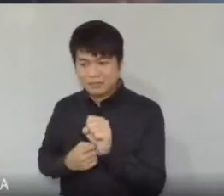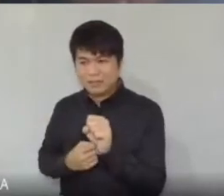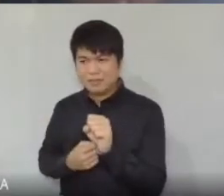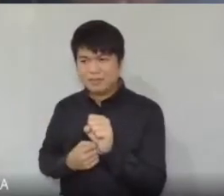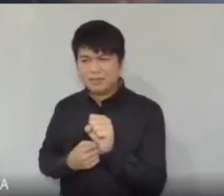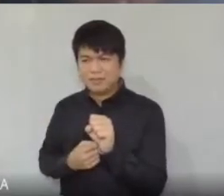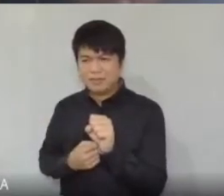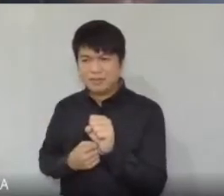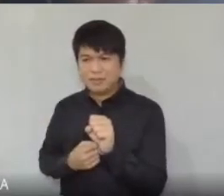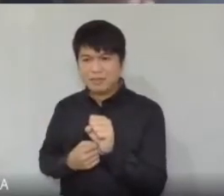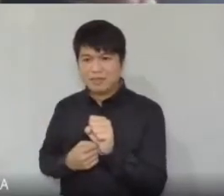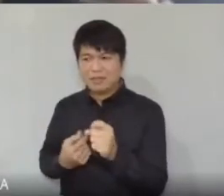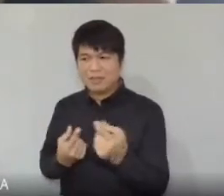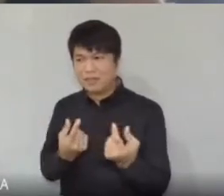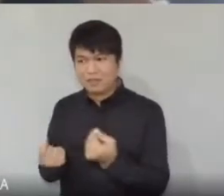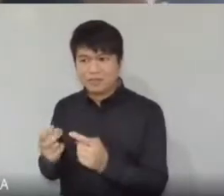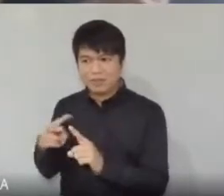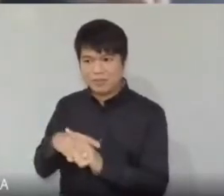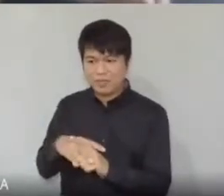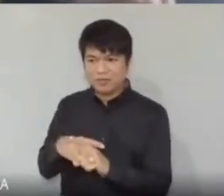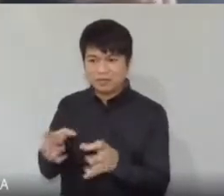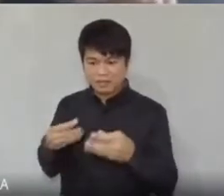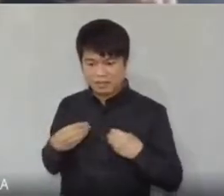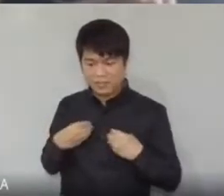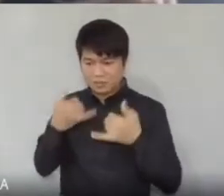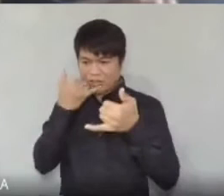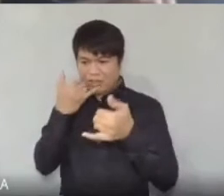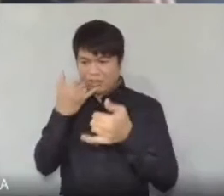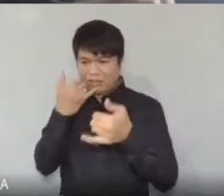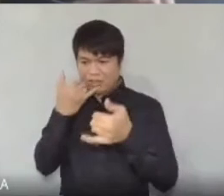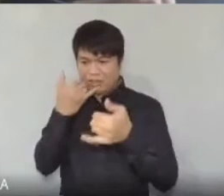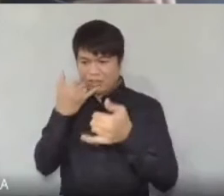most remote areas of the province. So,